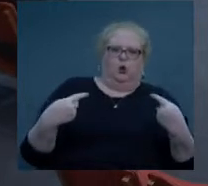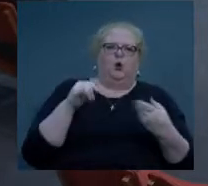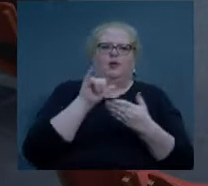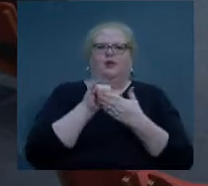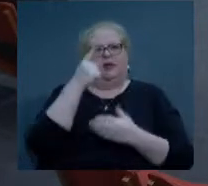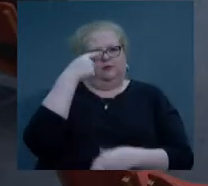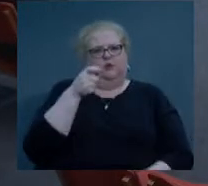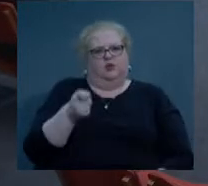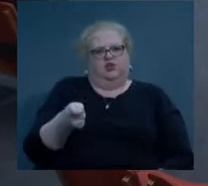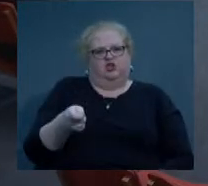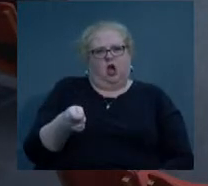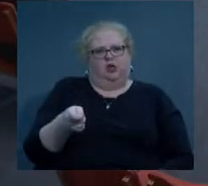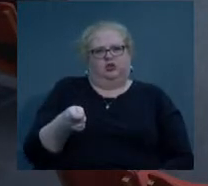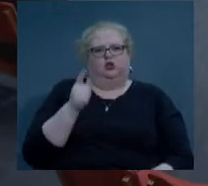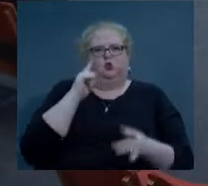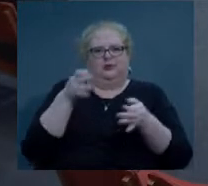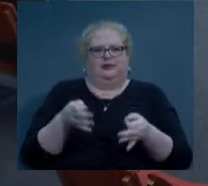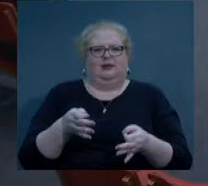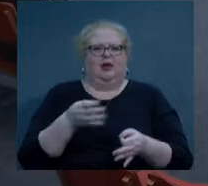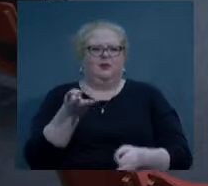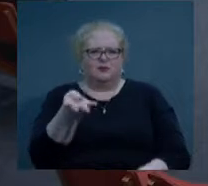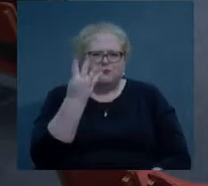4 lots at issue here, is that correct?